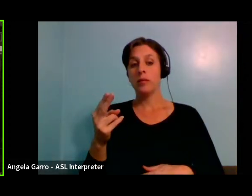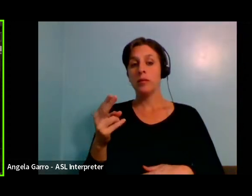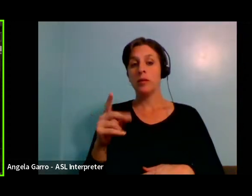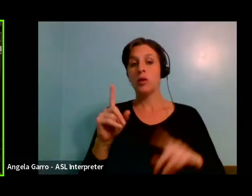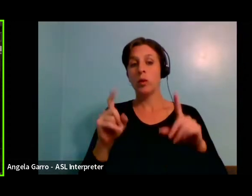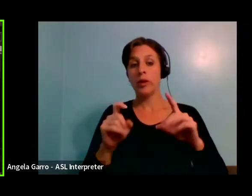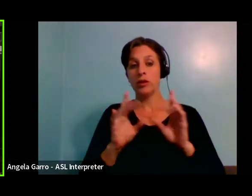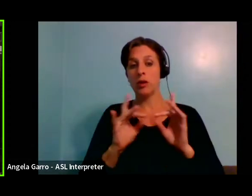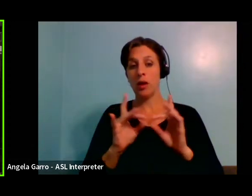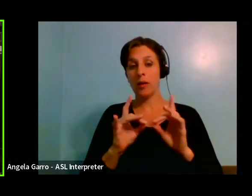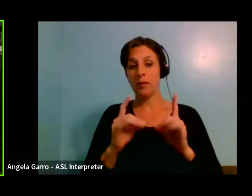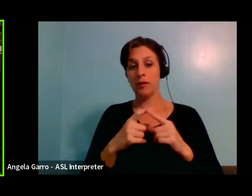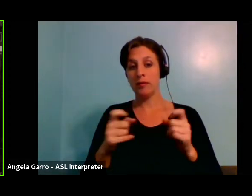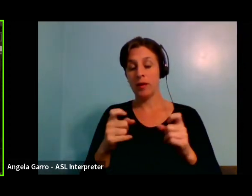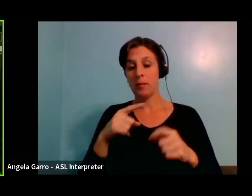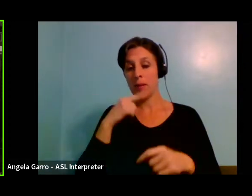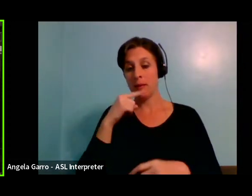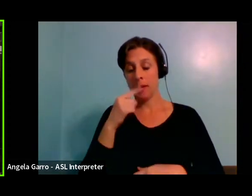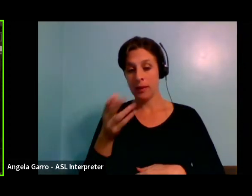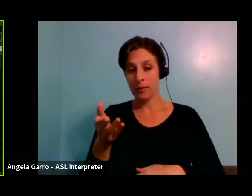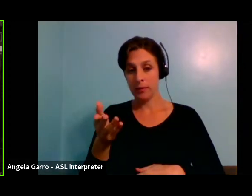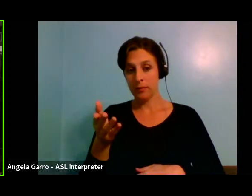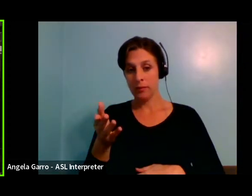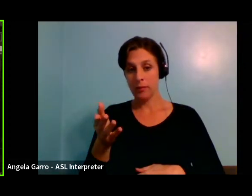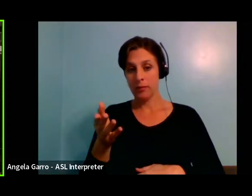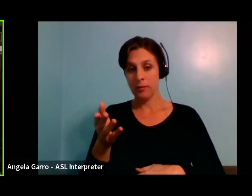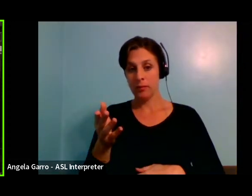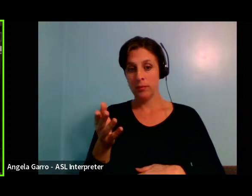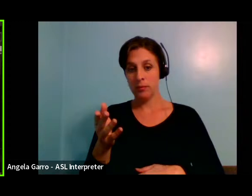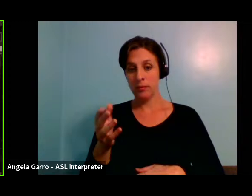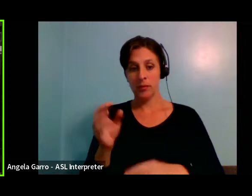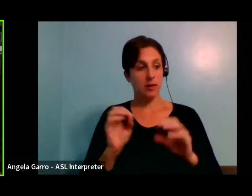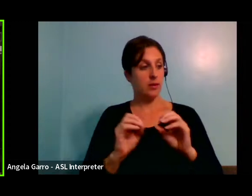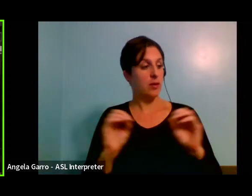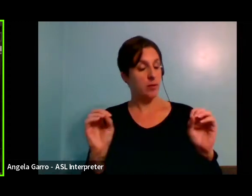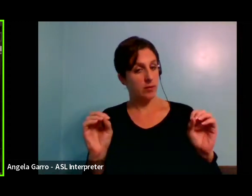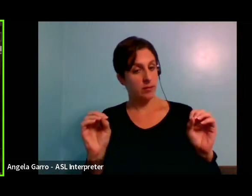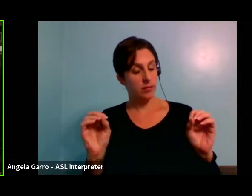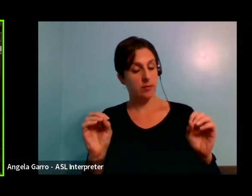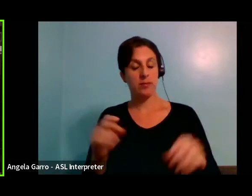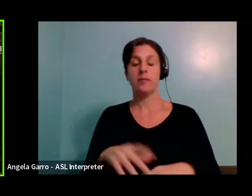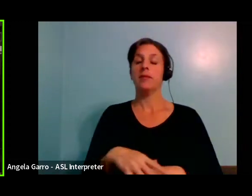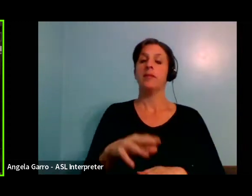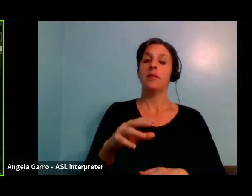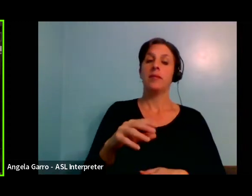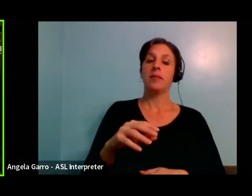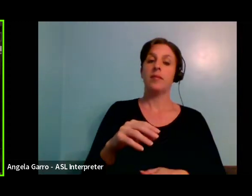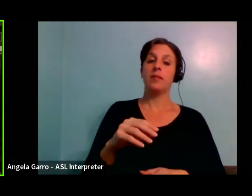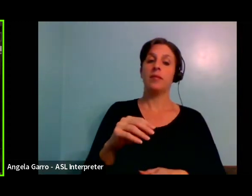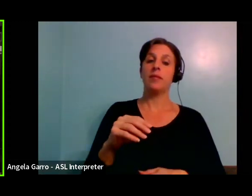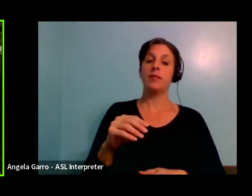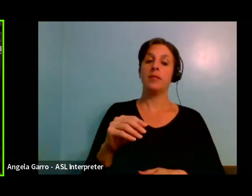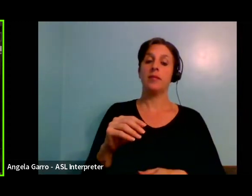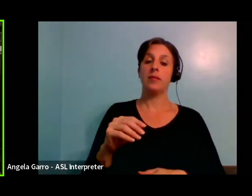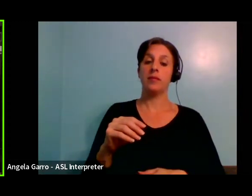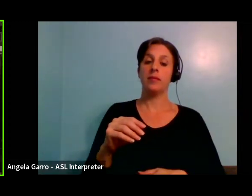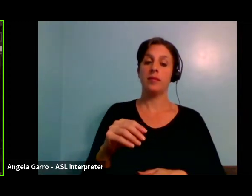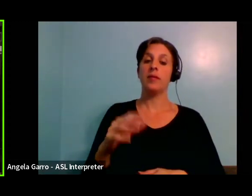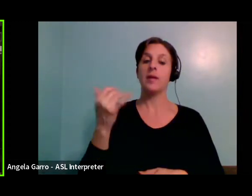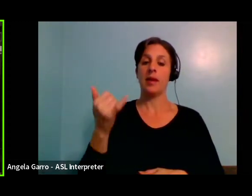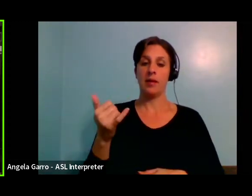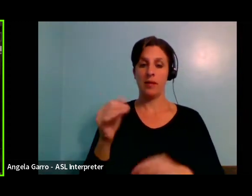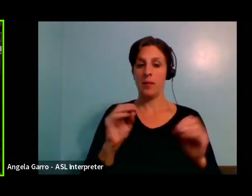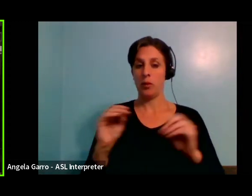questions or comments from the public. Ms. Aquino? There are none. Okay, great, thank you. Okay, I can entertain a